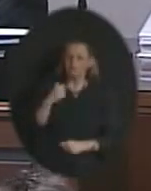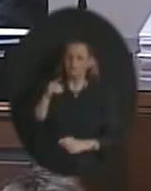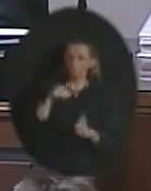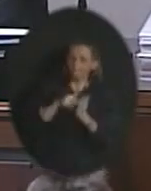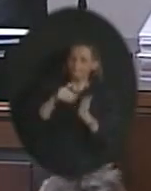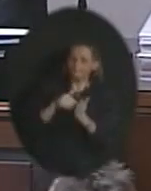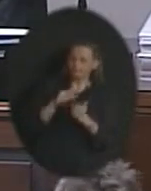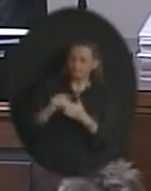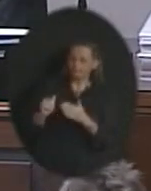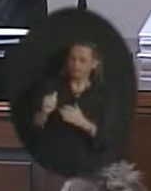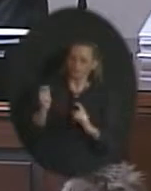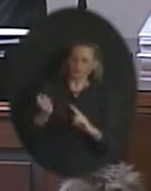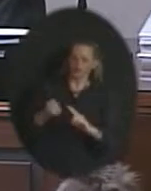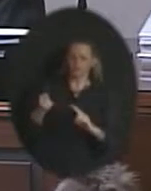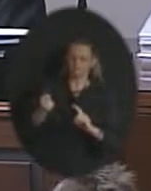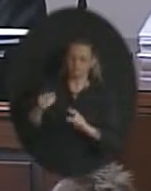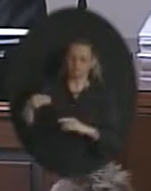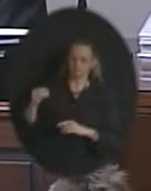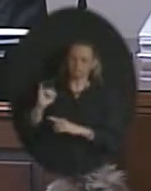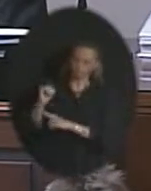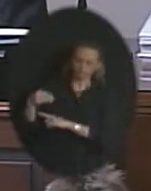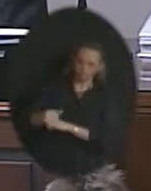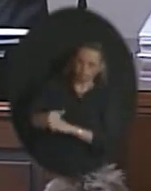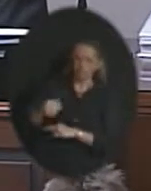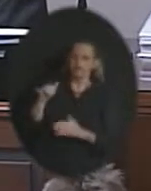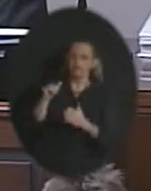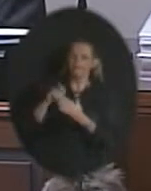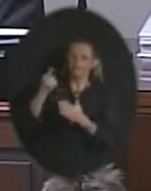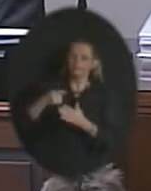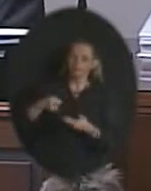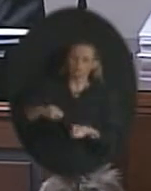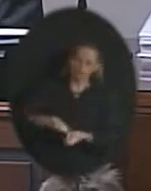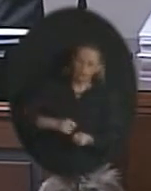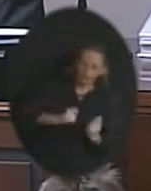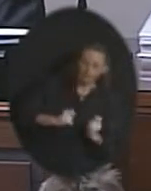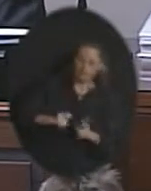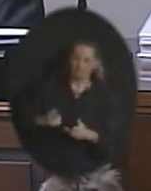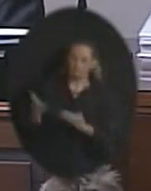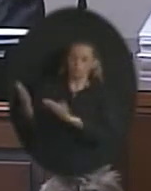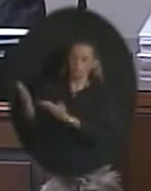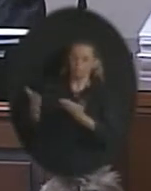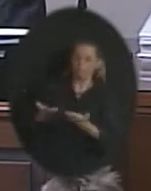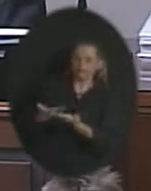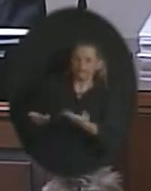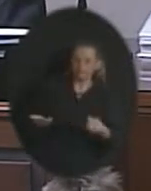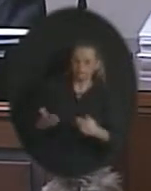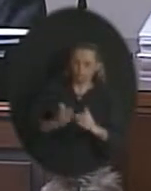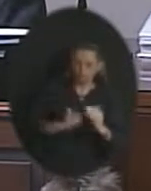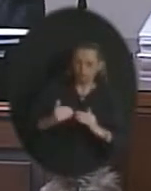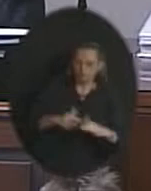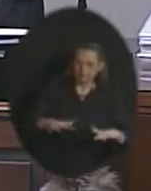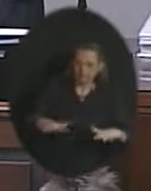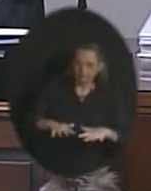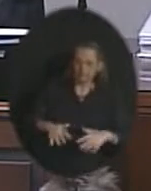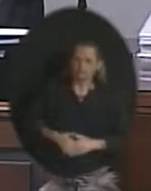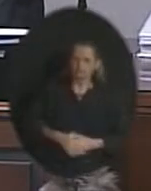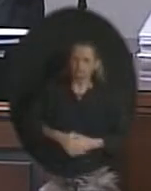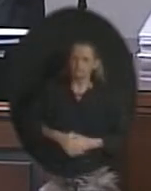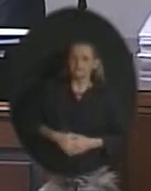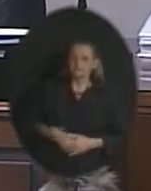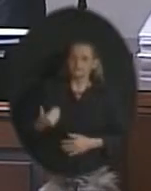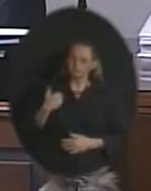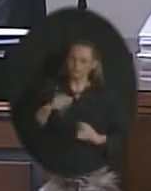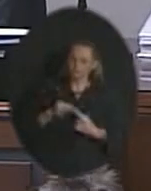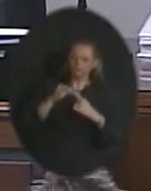getting groundwork done, stuff being brought on site. So we have a lot of good things going within our insurance policy as we continue to